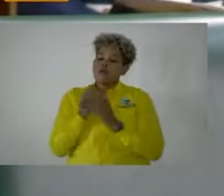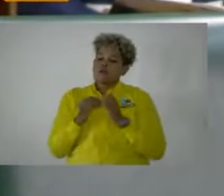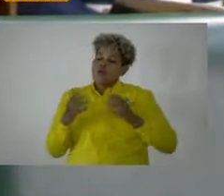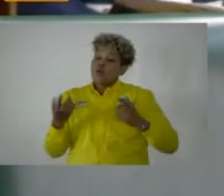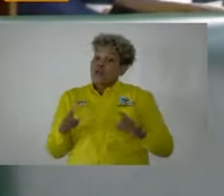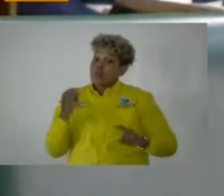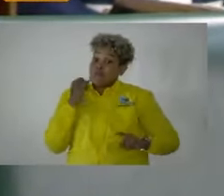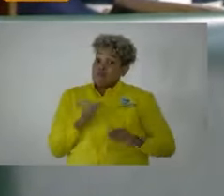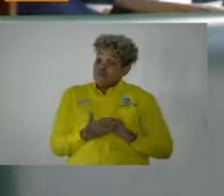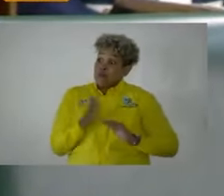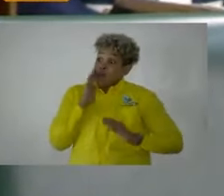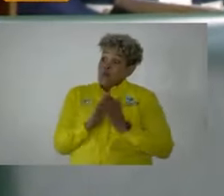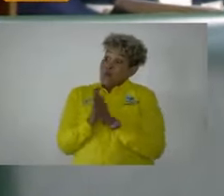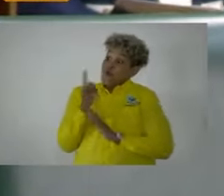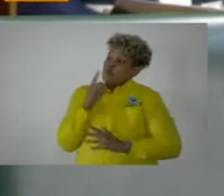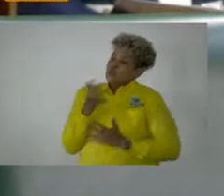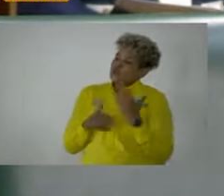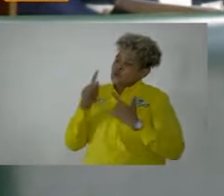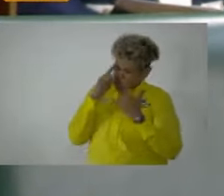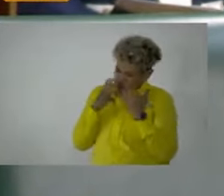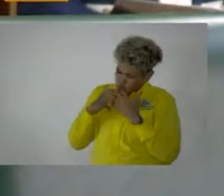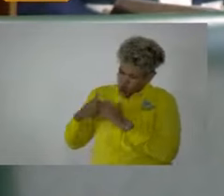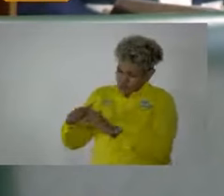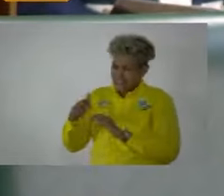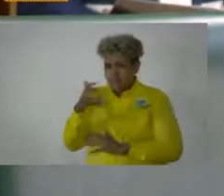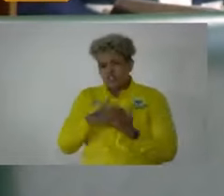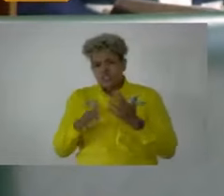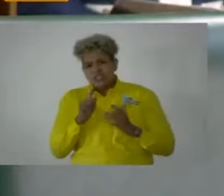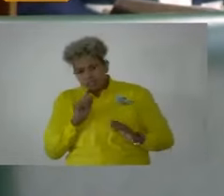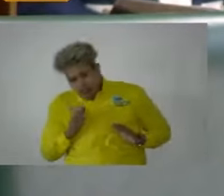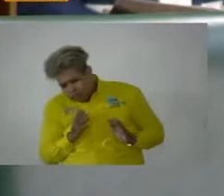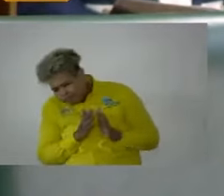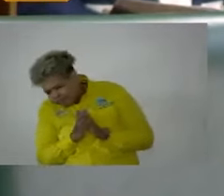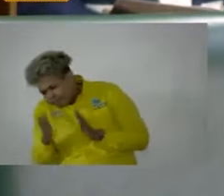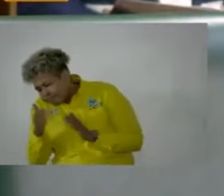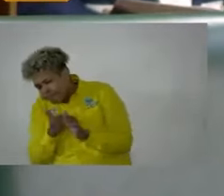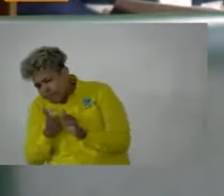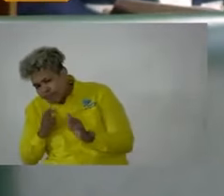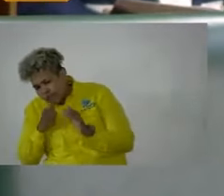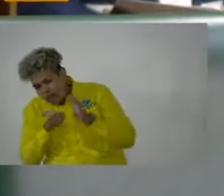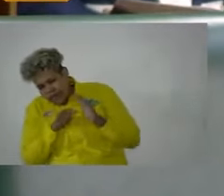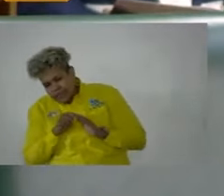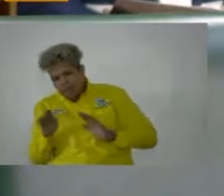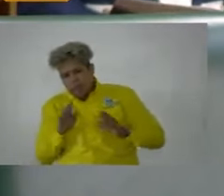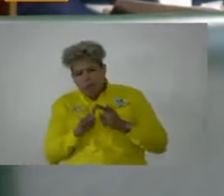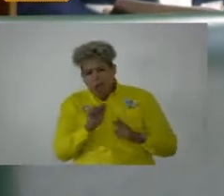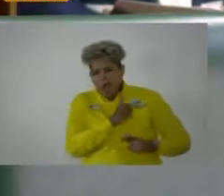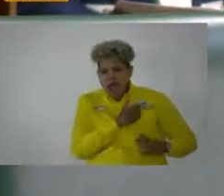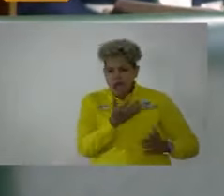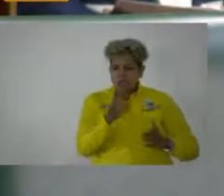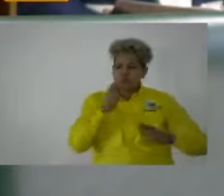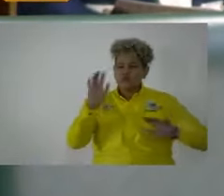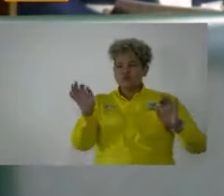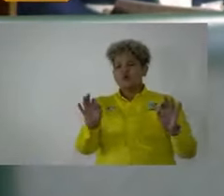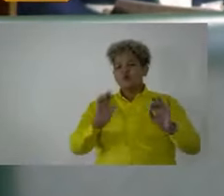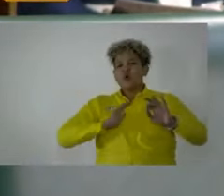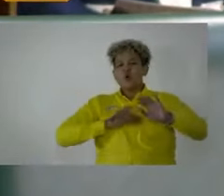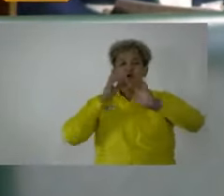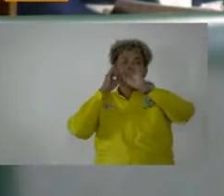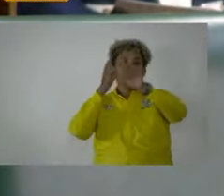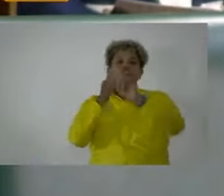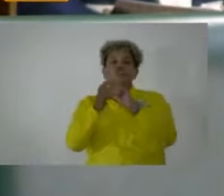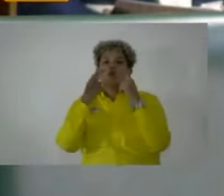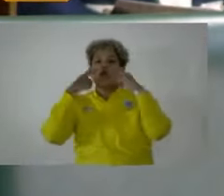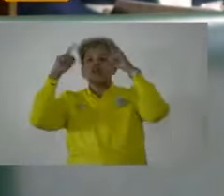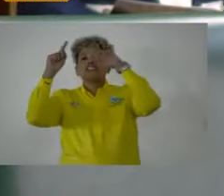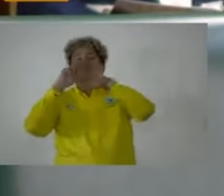If Jamaica is to become a socially cohesive society that moves away from negative behaviors and attitudes that undermine our mission to